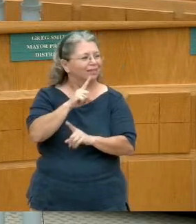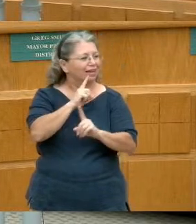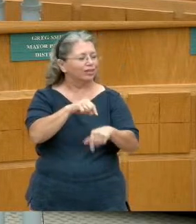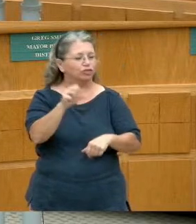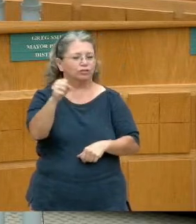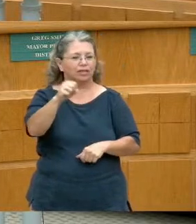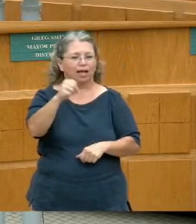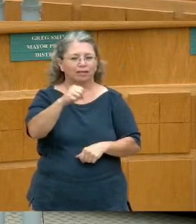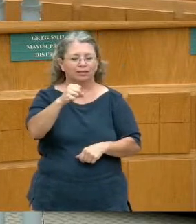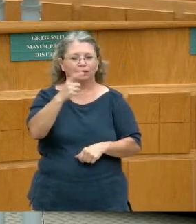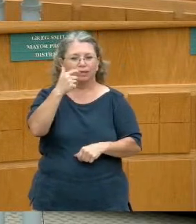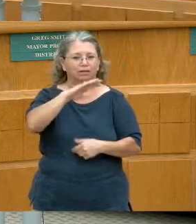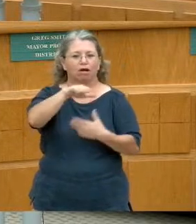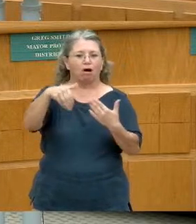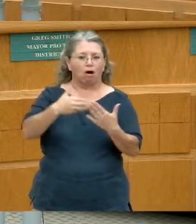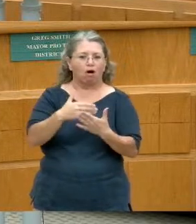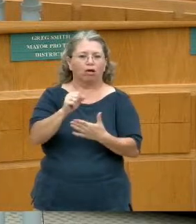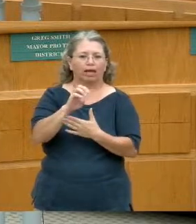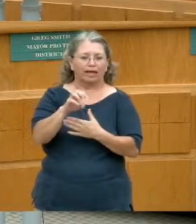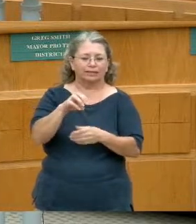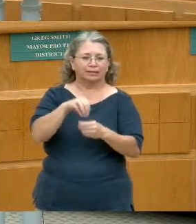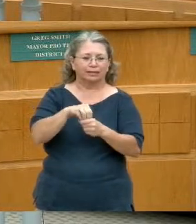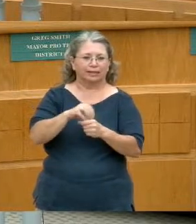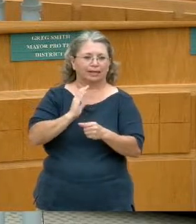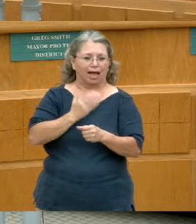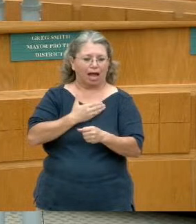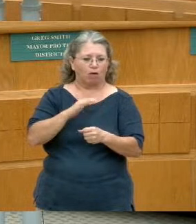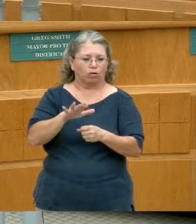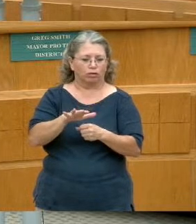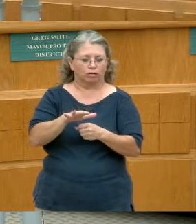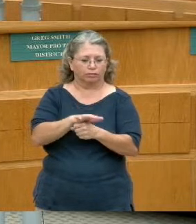because all cases within a jurisdiction accounted for that.